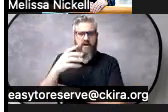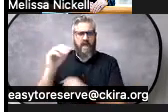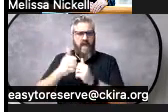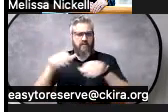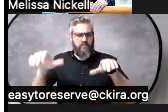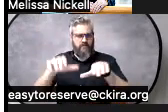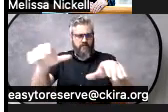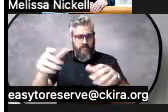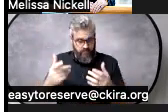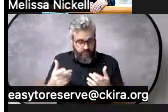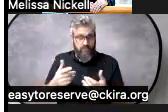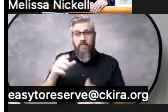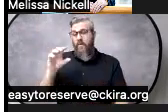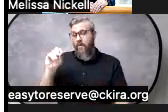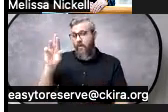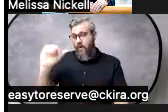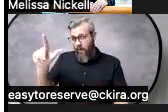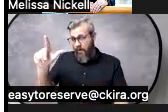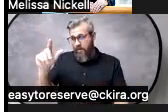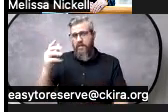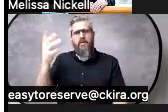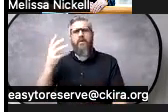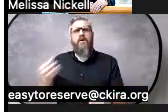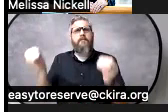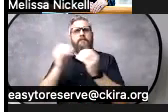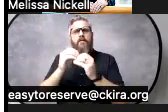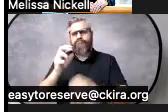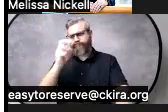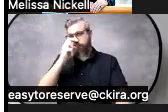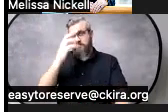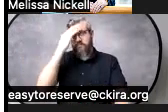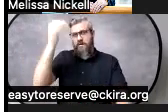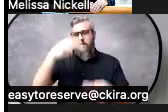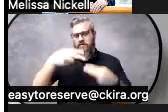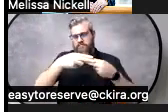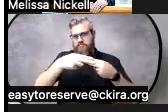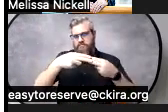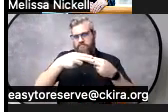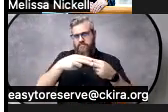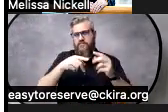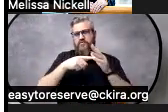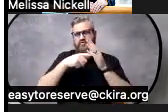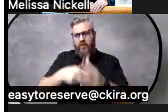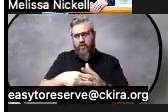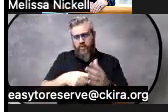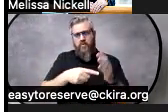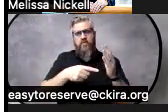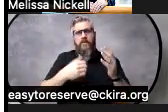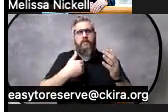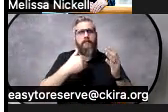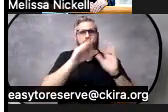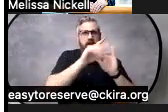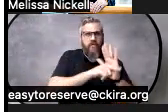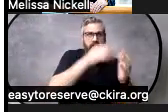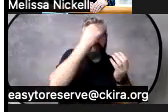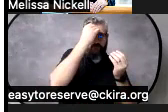presentations are going to be really, really rigid as they entail of multiple slides that progress in a linear format, meaning you have your background